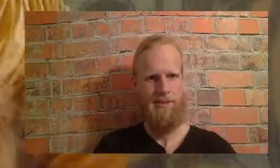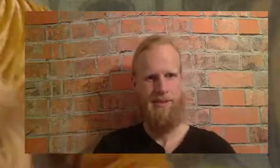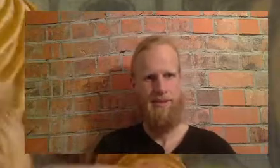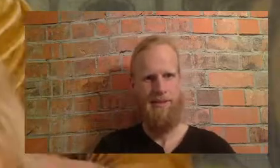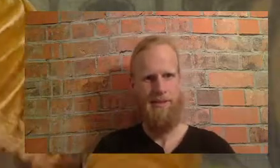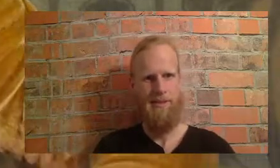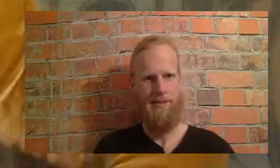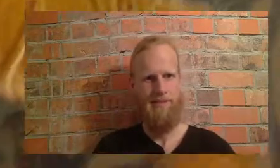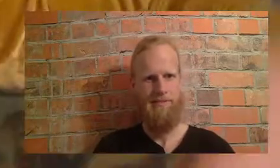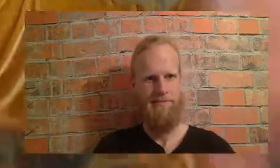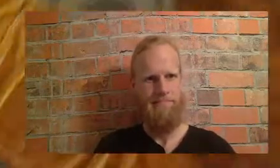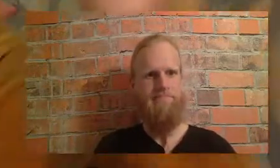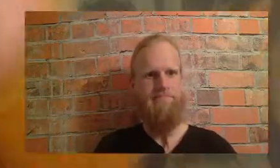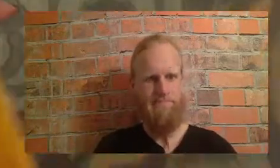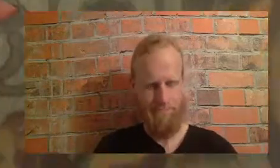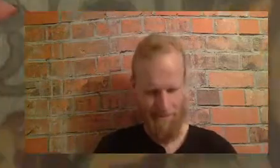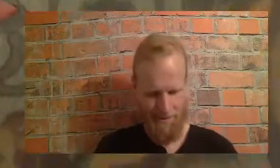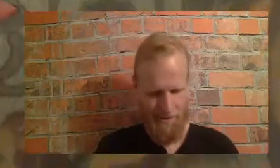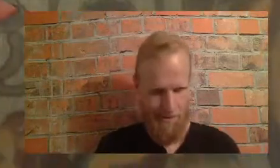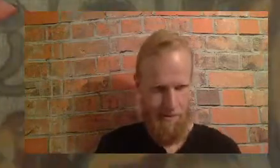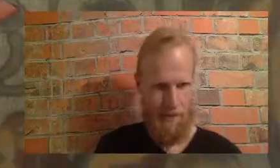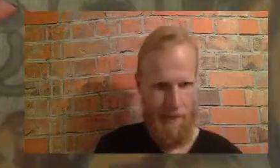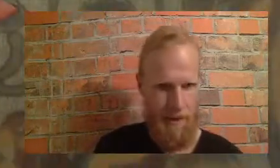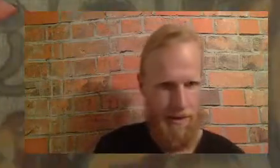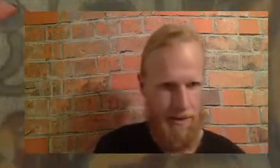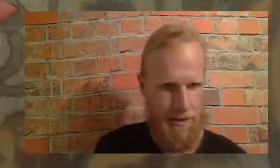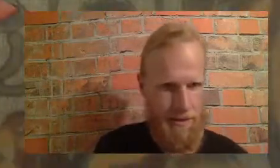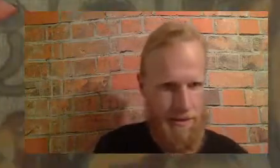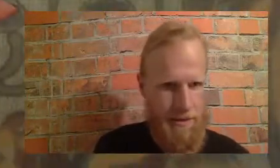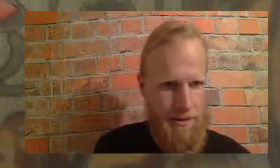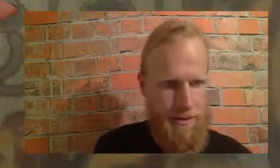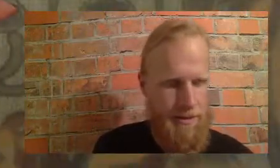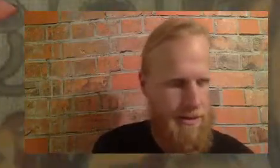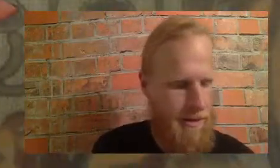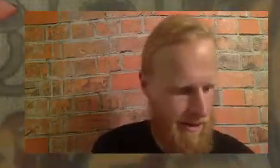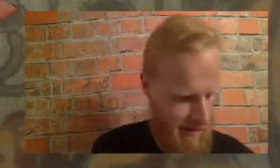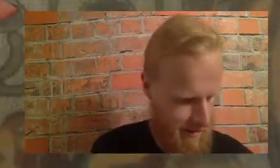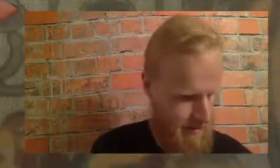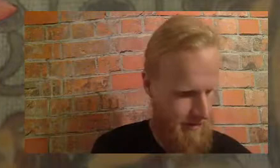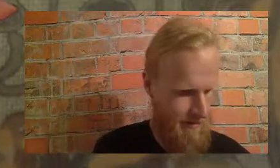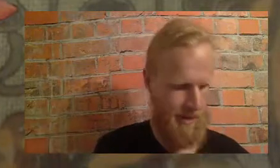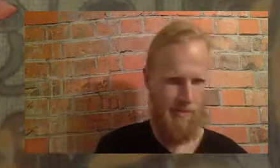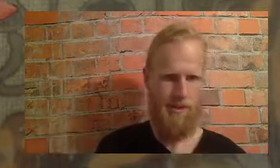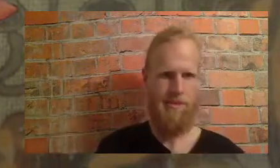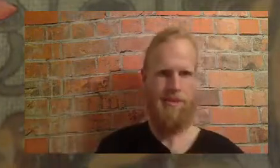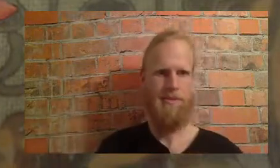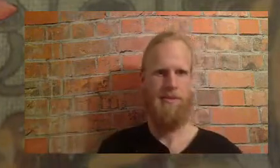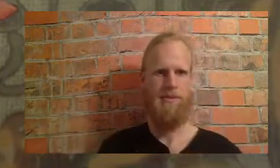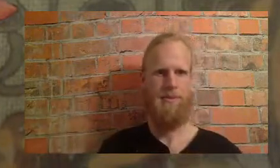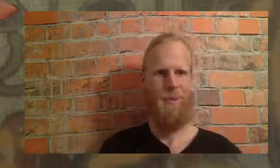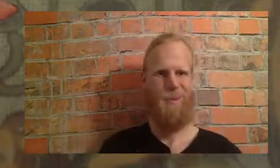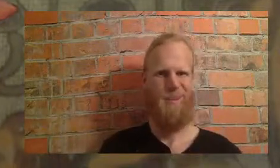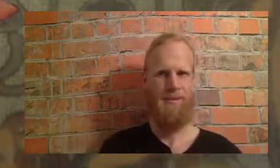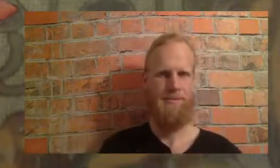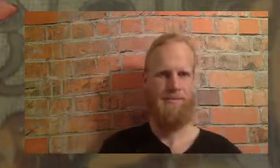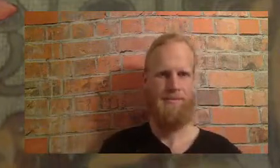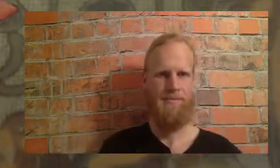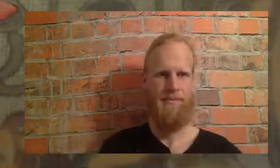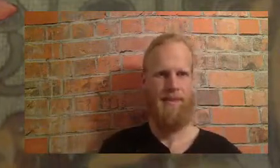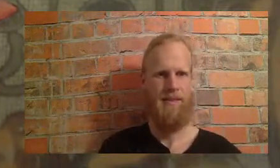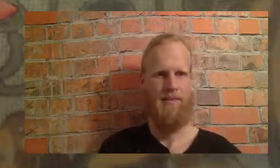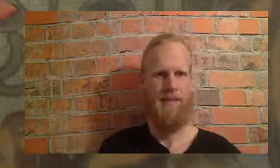I'm tapping the inside of the wrist. I'm allowing myself to have access to the information